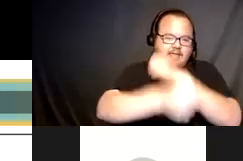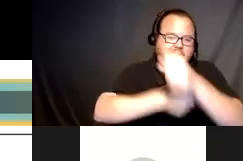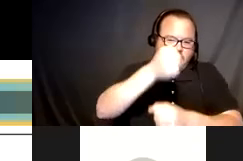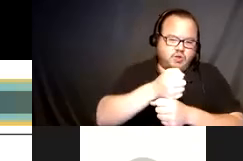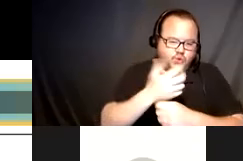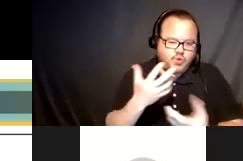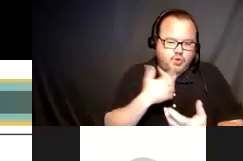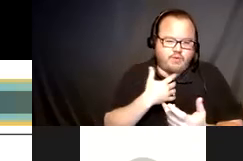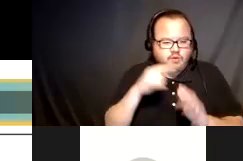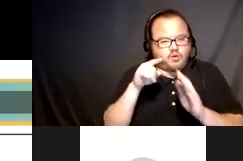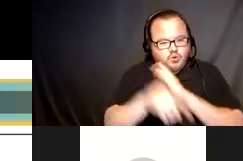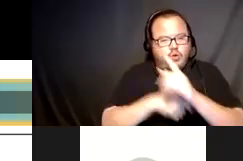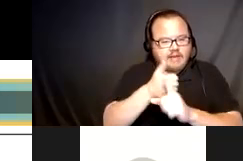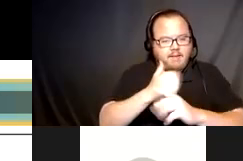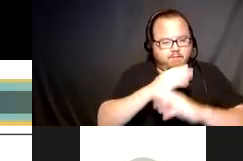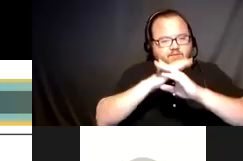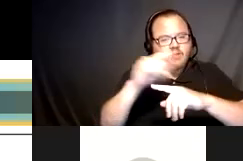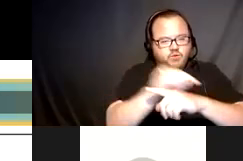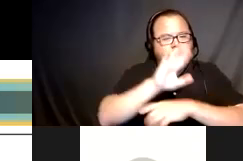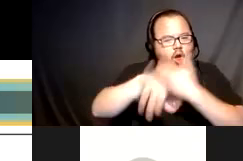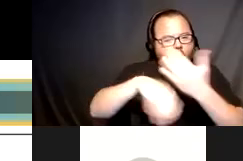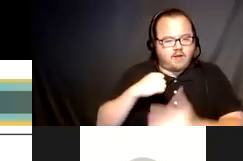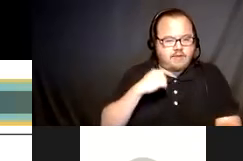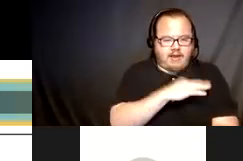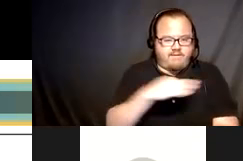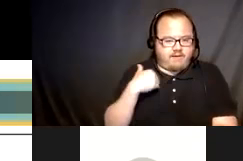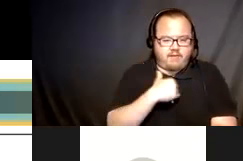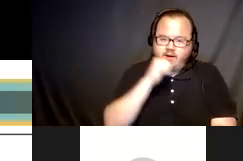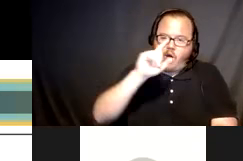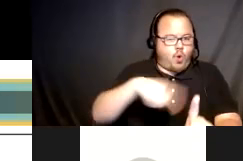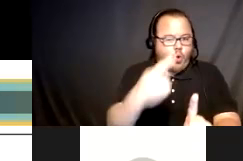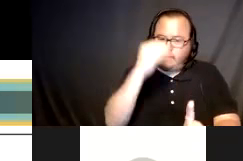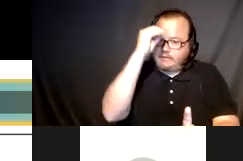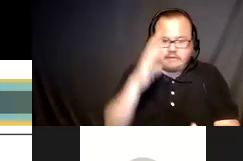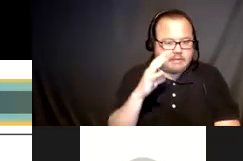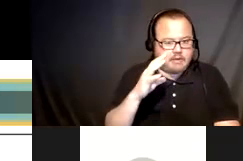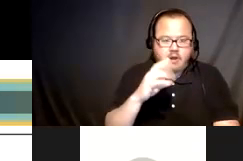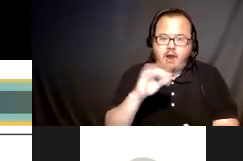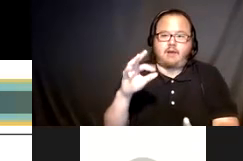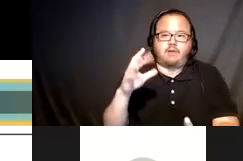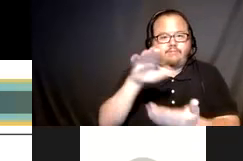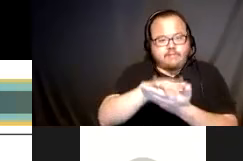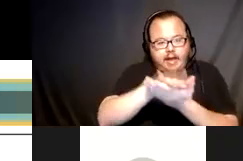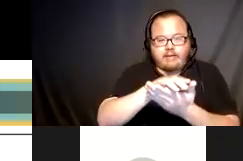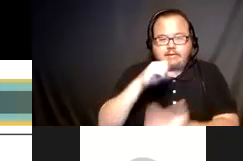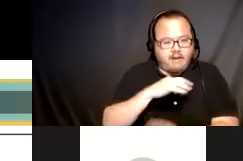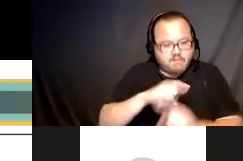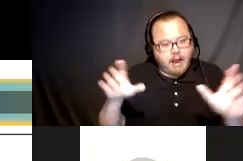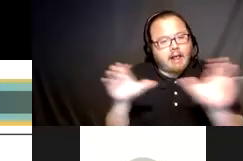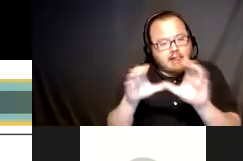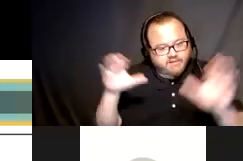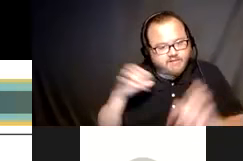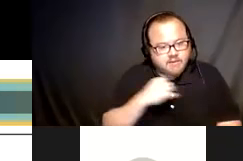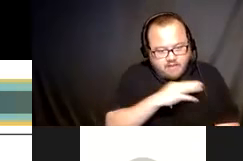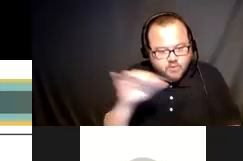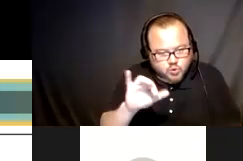a suicide prevention training that all staff members, not just our teachers and not just our site staff, but also classified and every